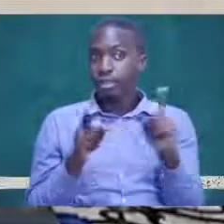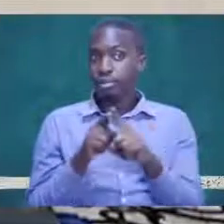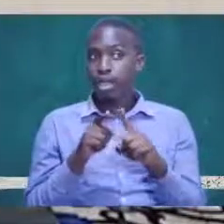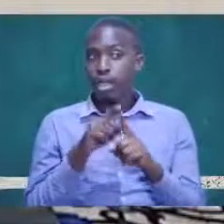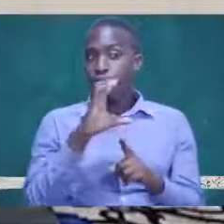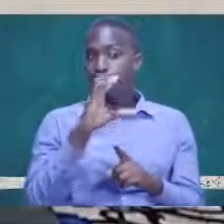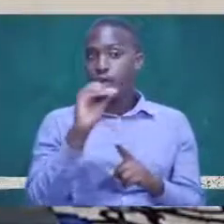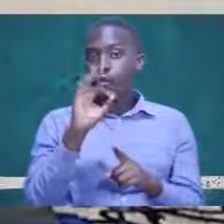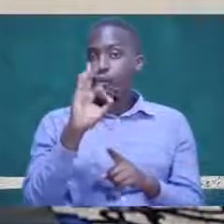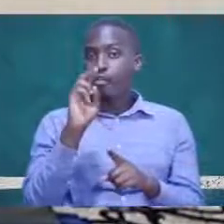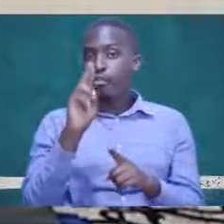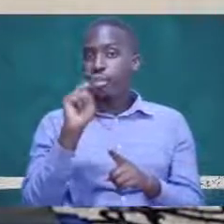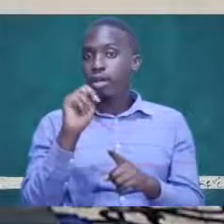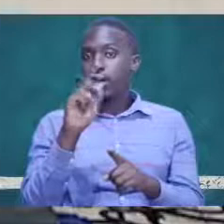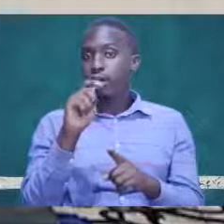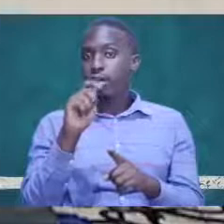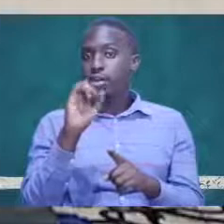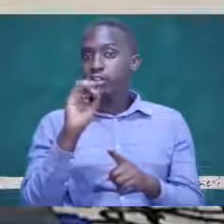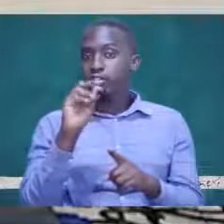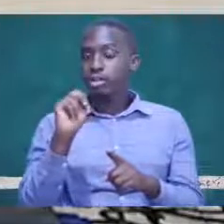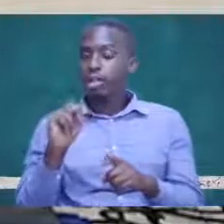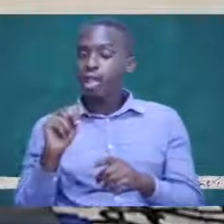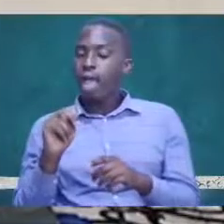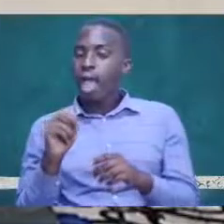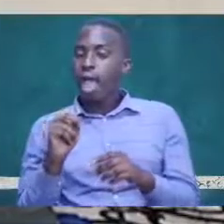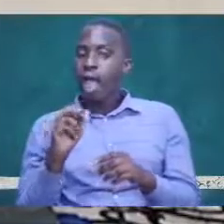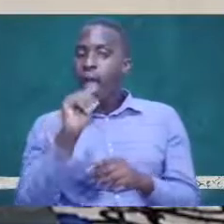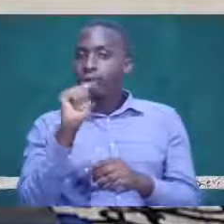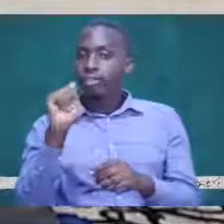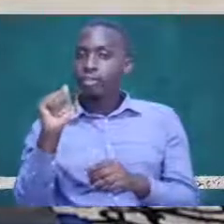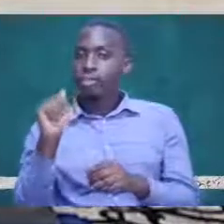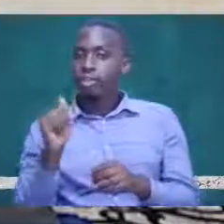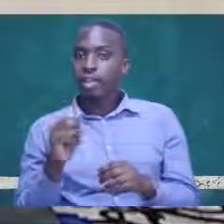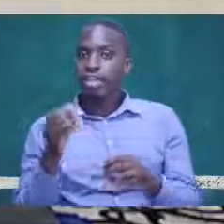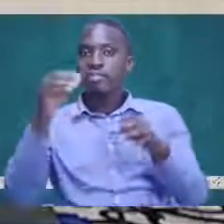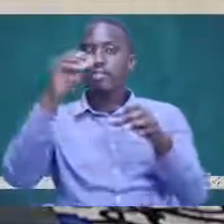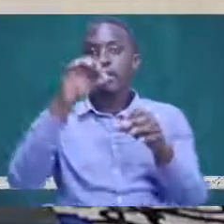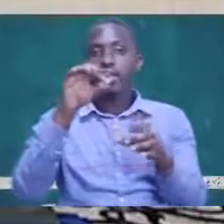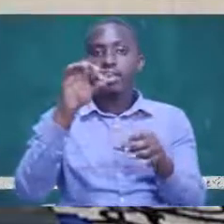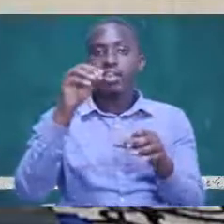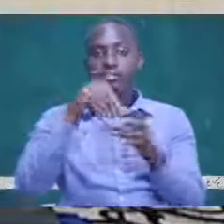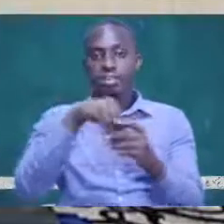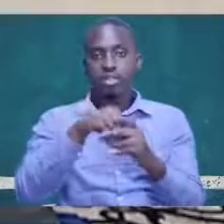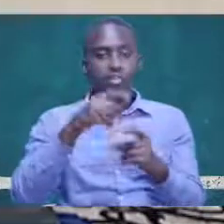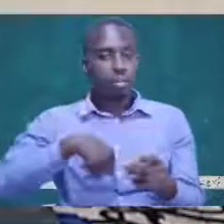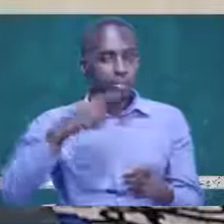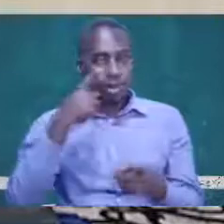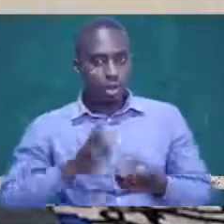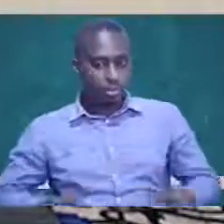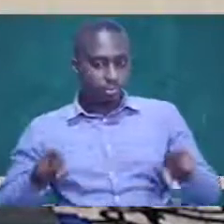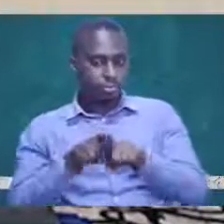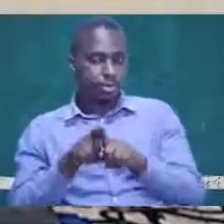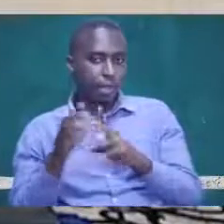consumption accelerates investment. Because with accelerator principle, we are looking at the relationship